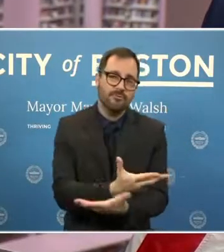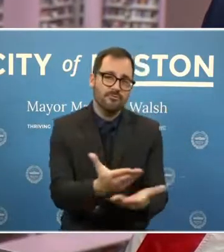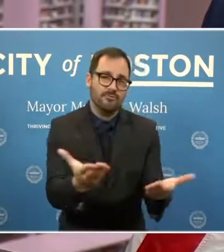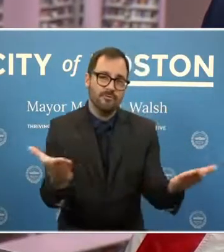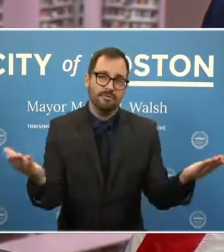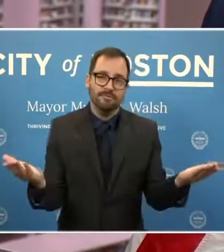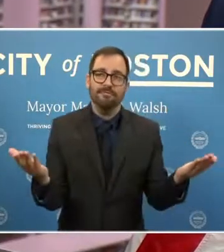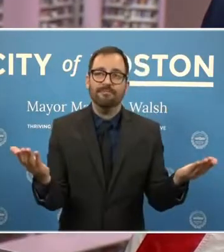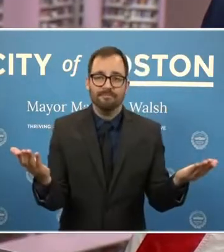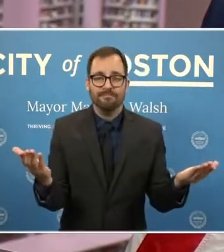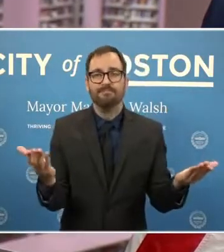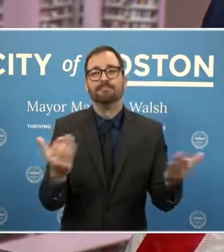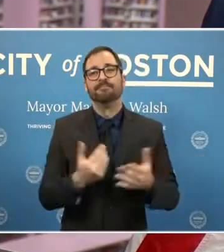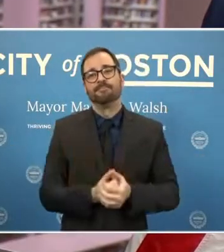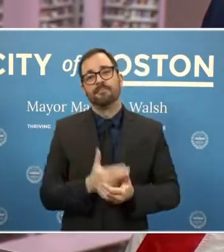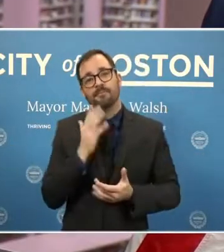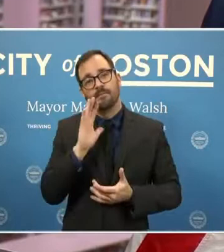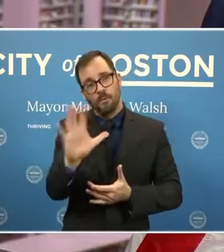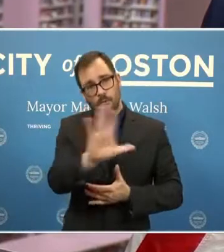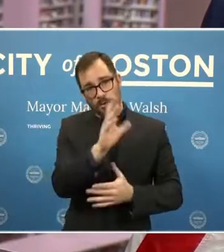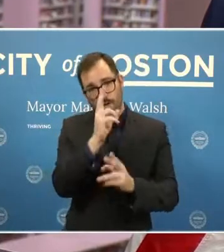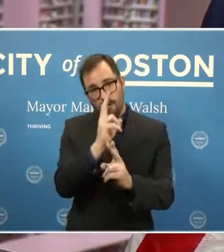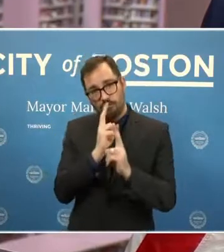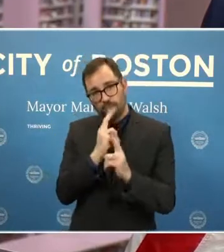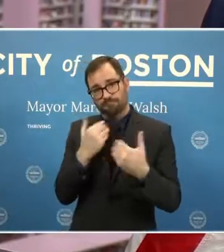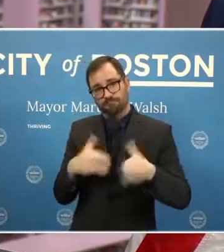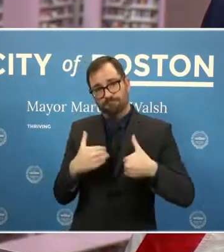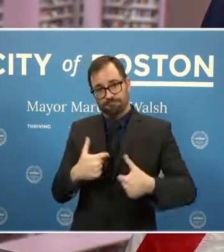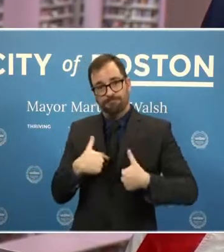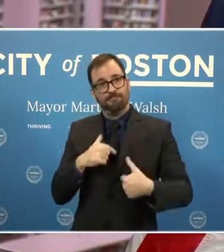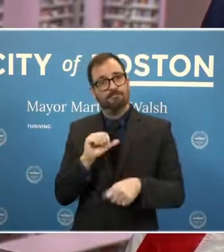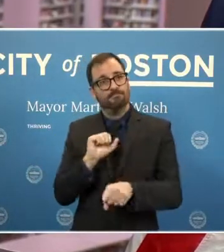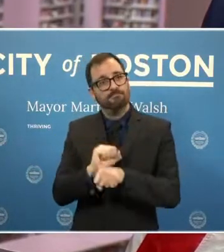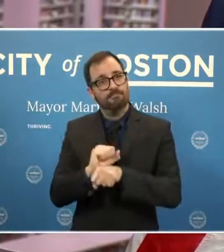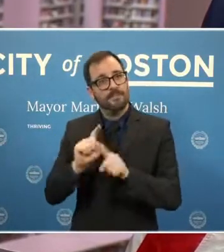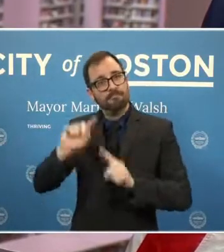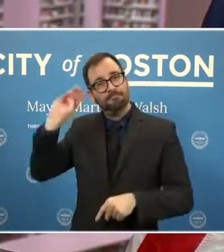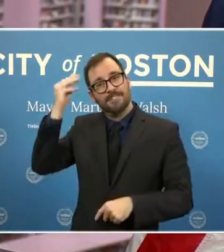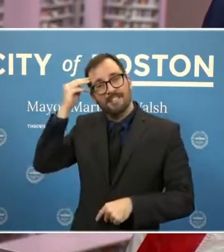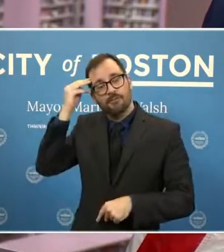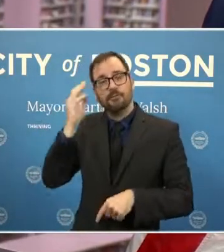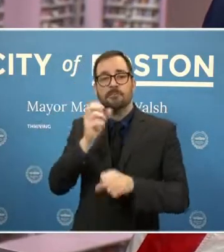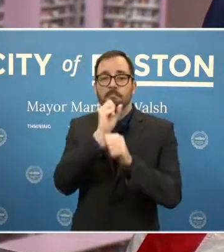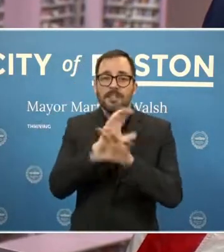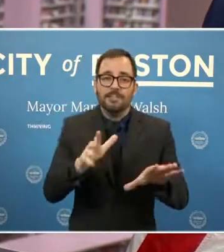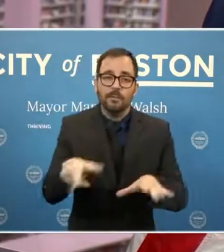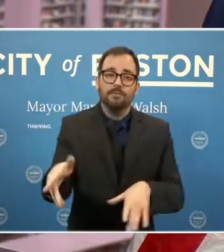and keep you safe. God bless the city of Boston, and God bless the United States of America.